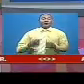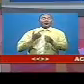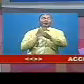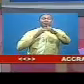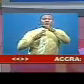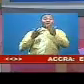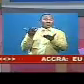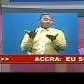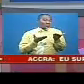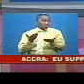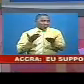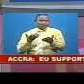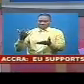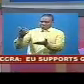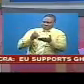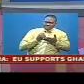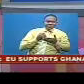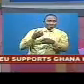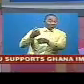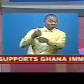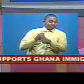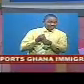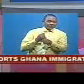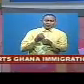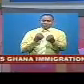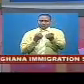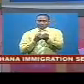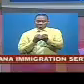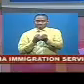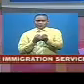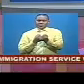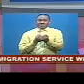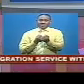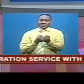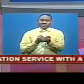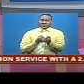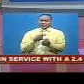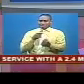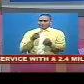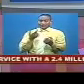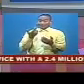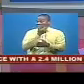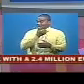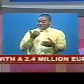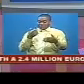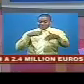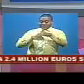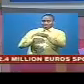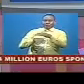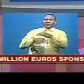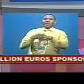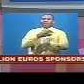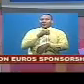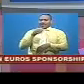The Ghana Immigration Service has taken delivery of equipment to support the implementation of its thematic program on migration